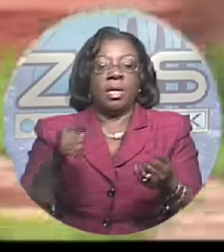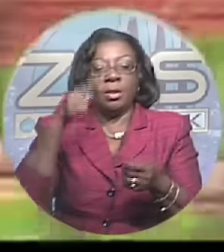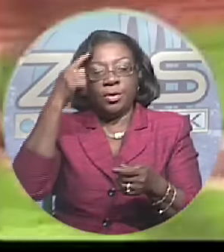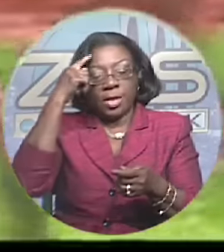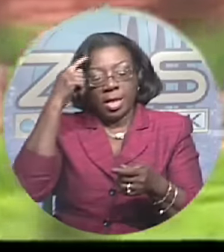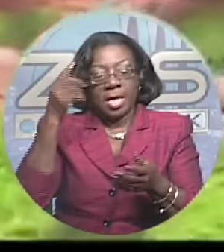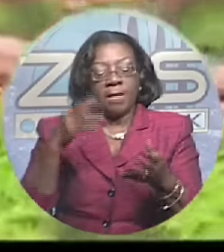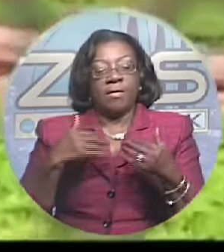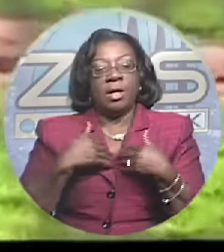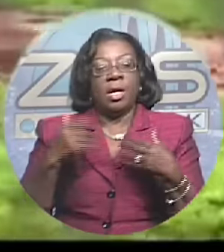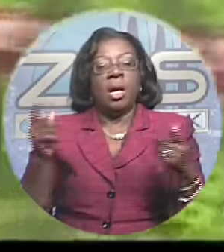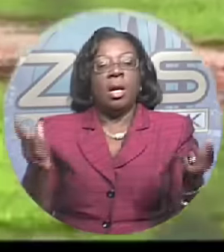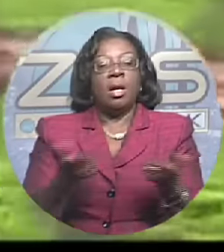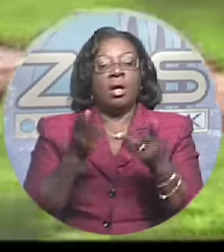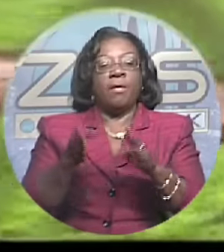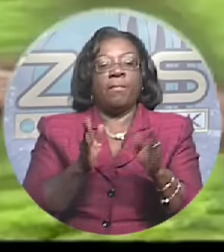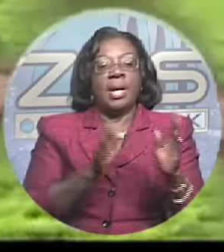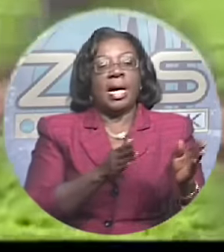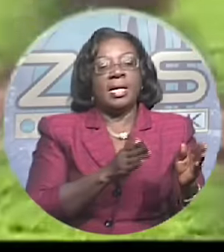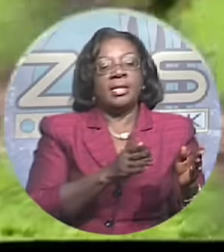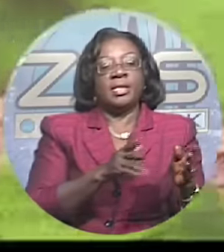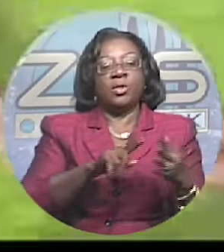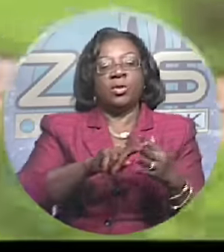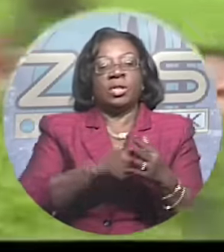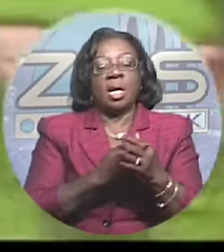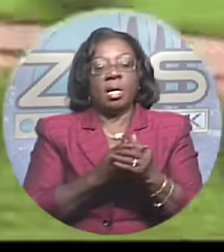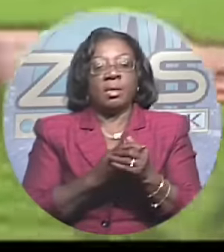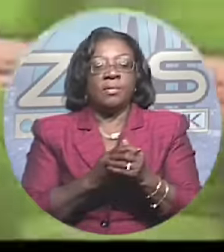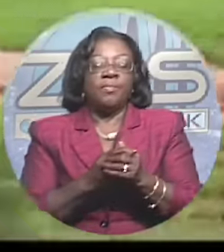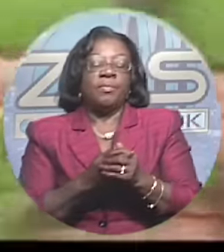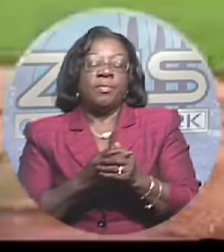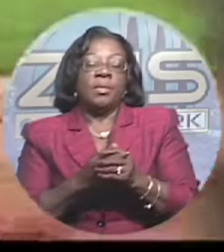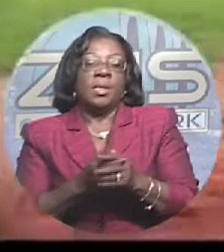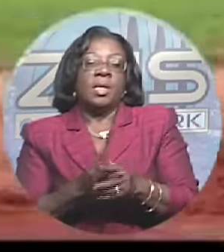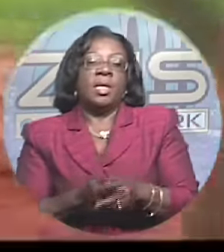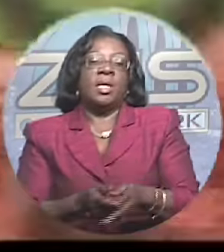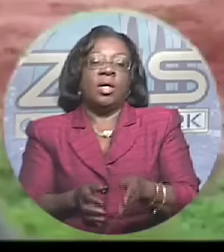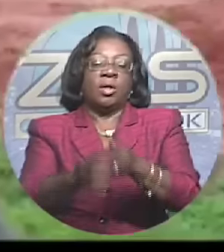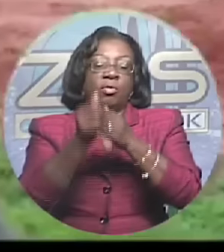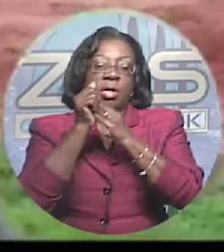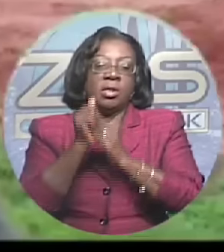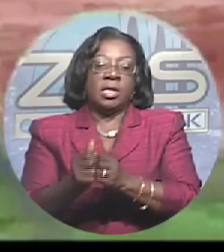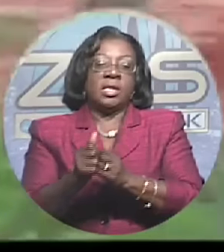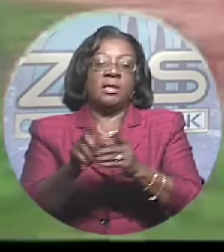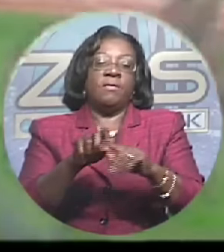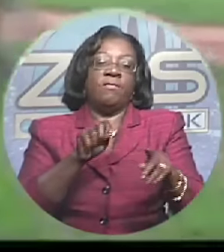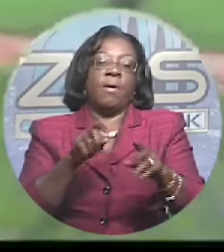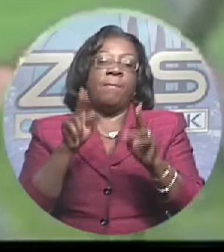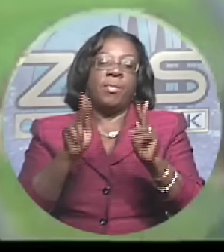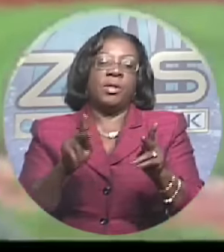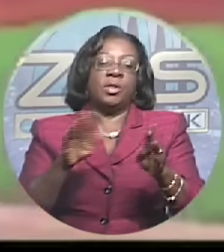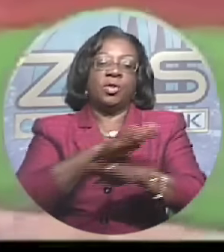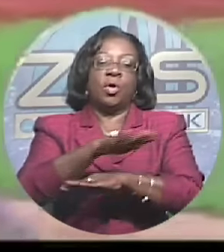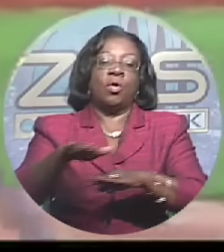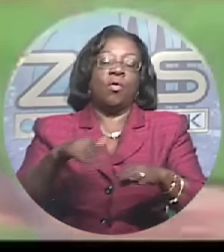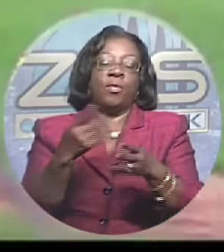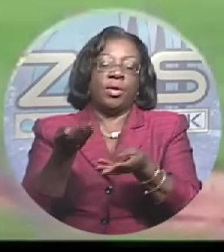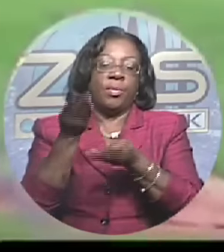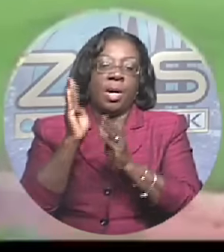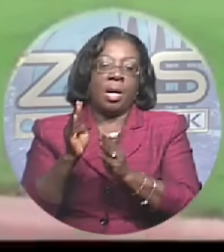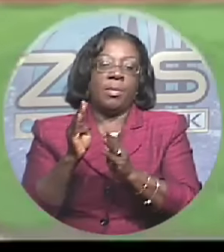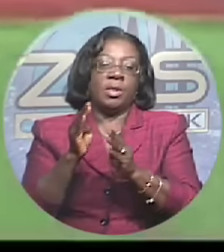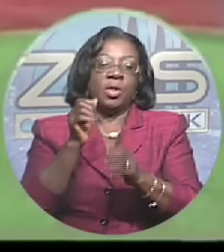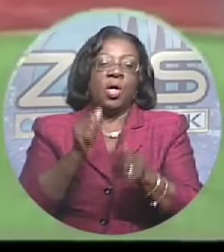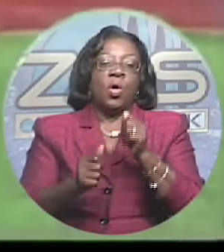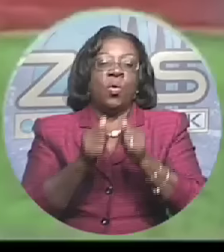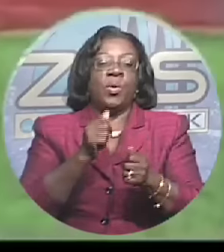plans set in place. The slate, a mixture of persons from all over the Bahamas, a home run swing for the Federation. Which now brings a